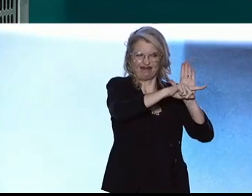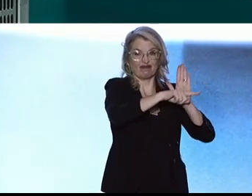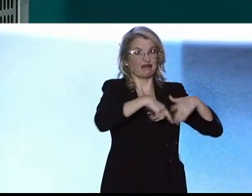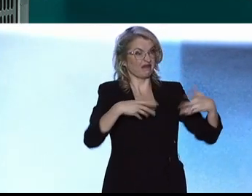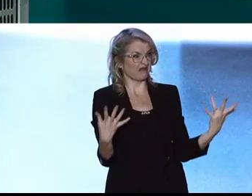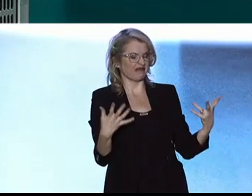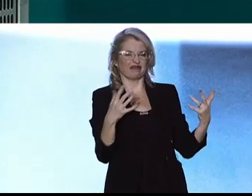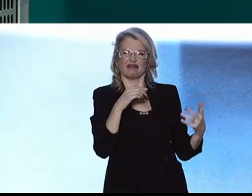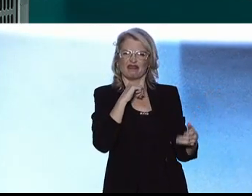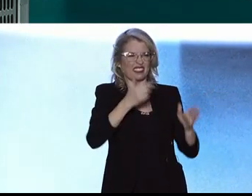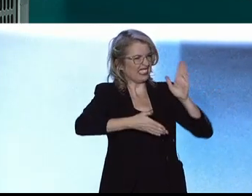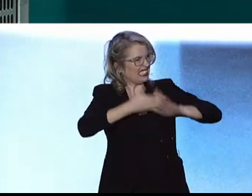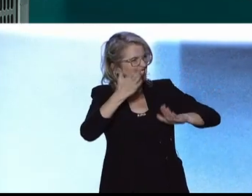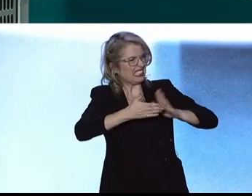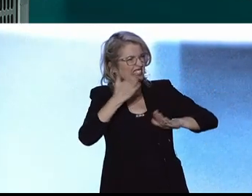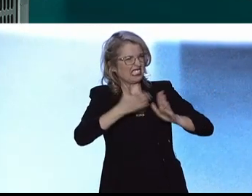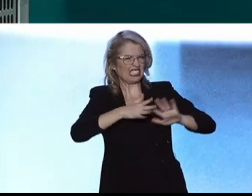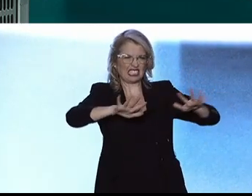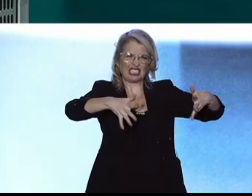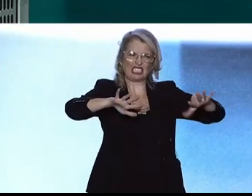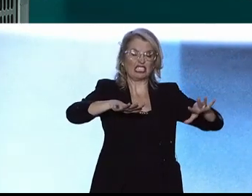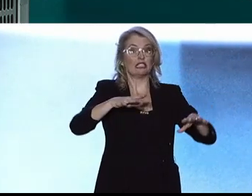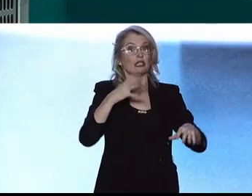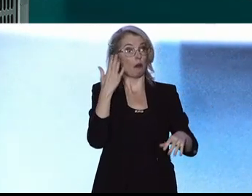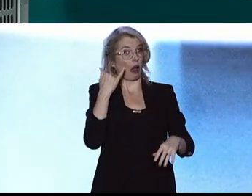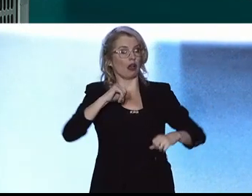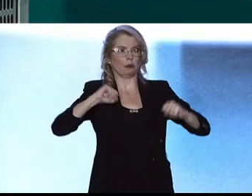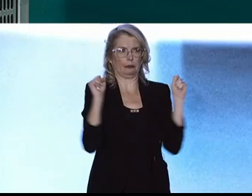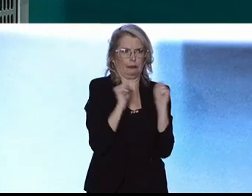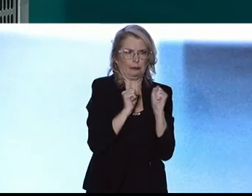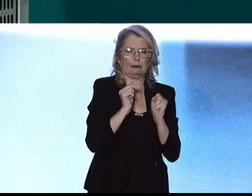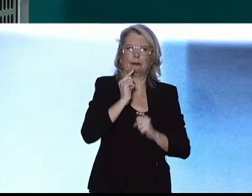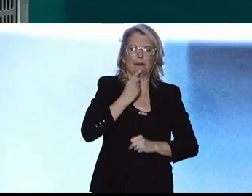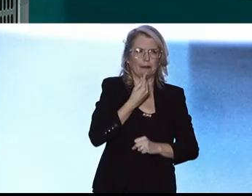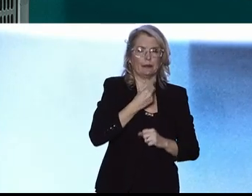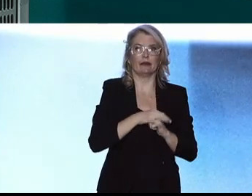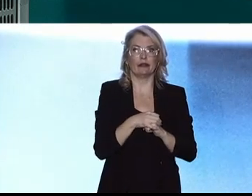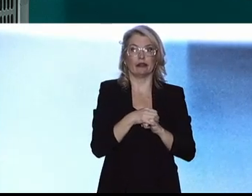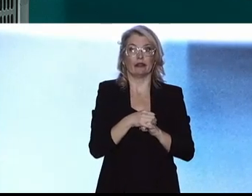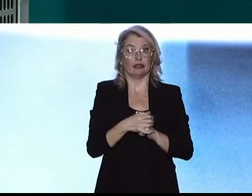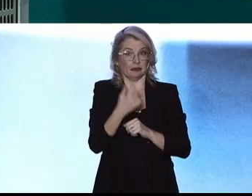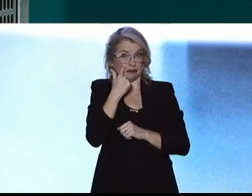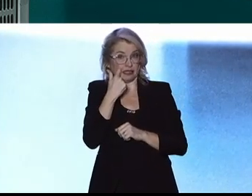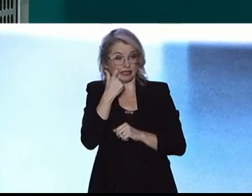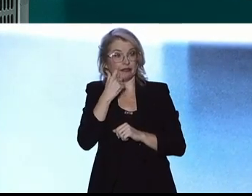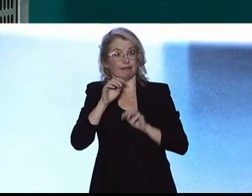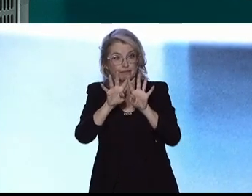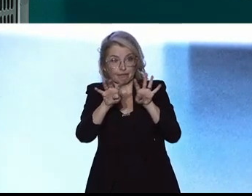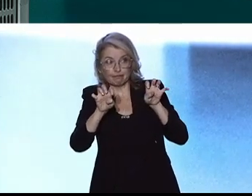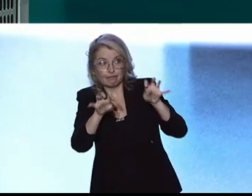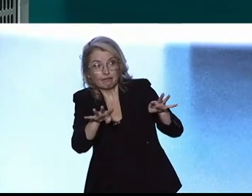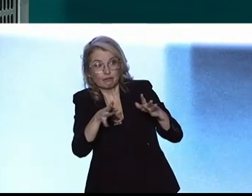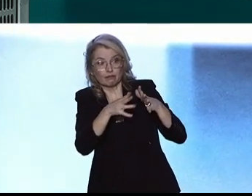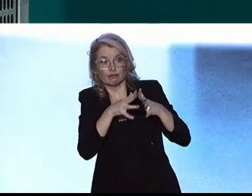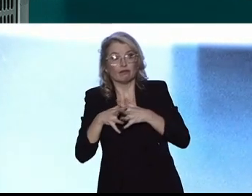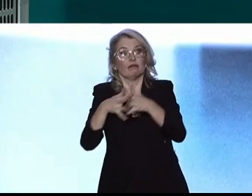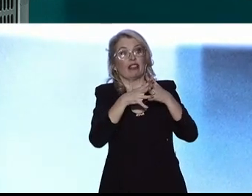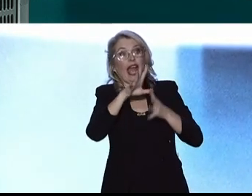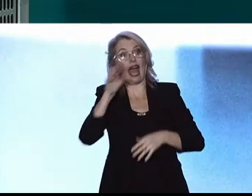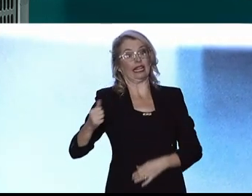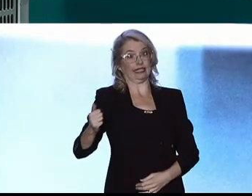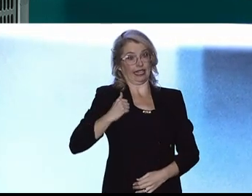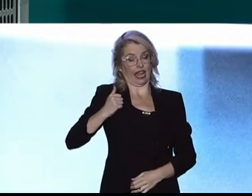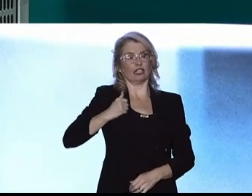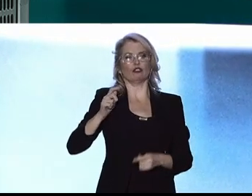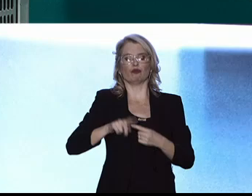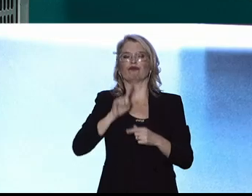not working very well in extremely cold temperatures. We recently conducted a survey in the US and Canada that confirmed